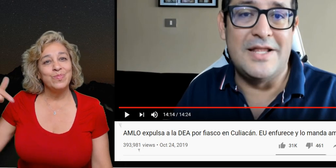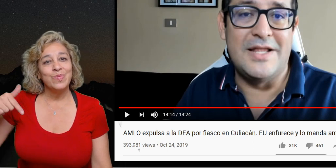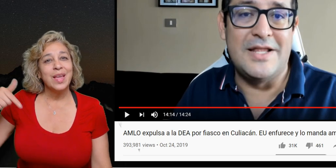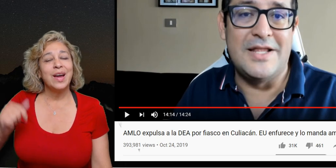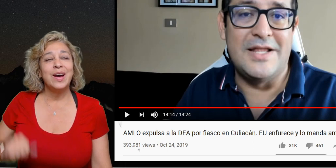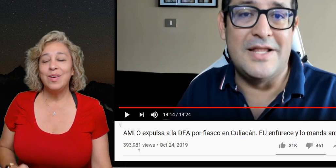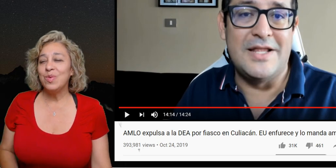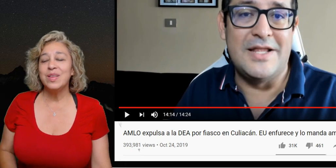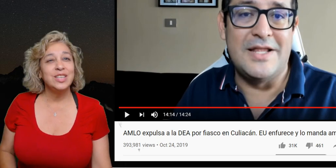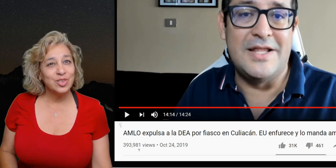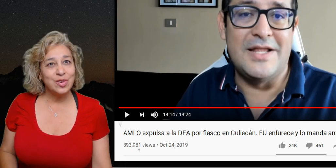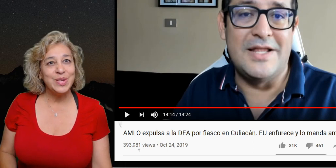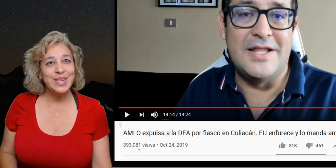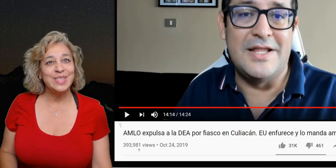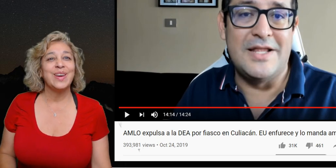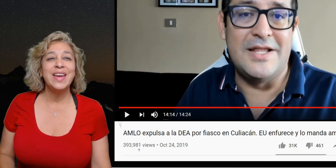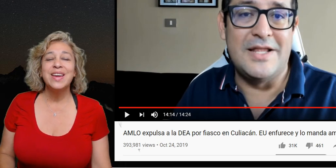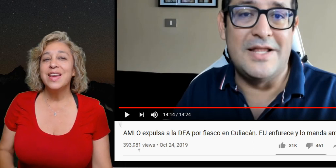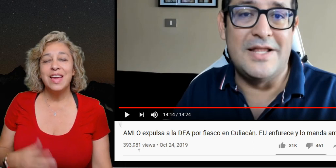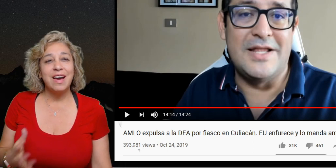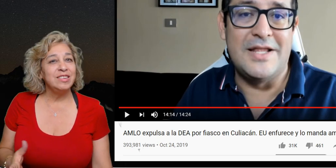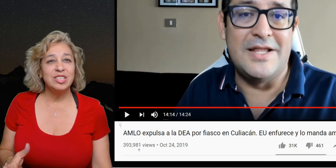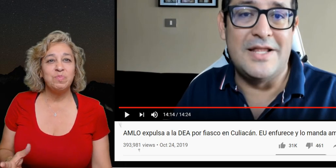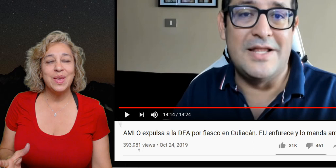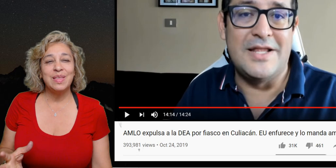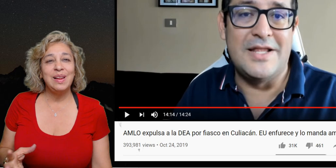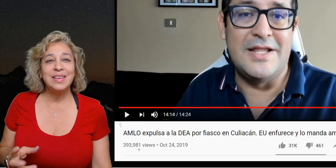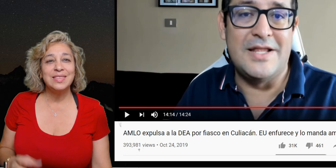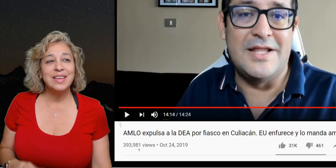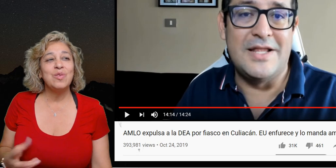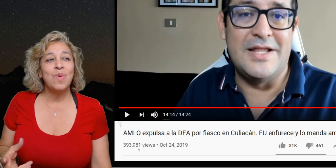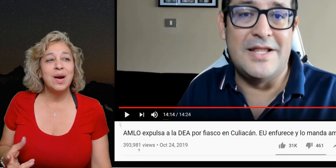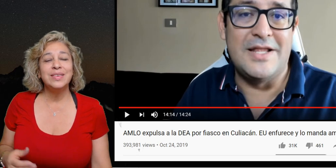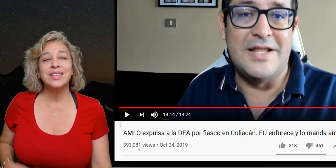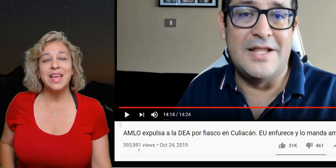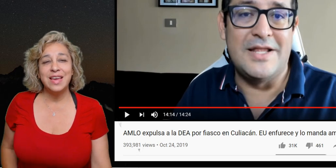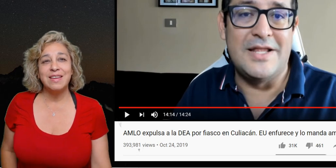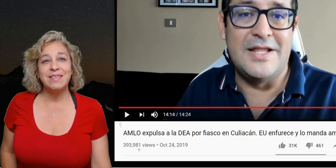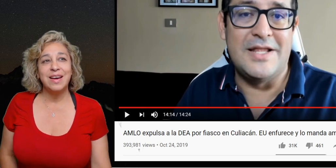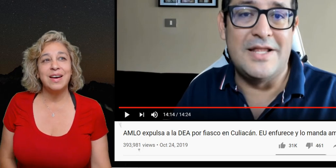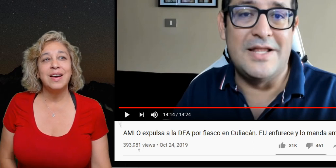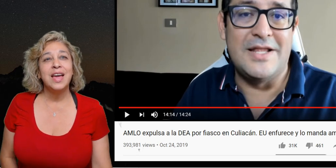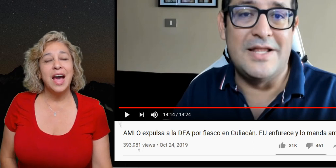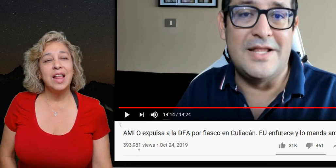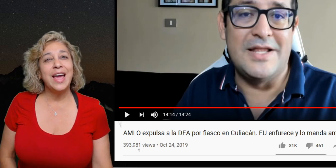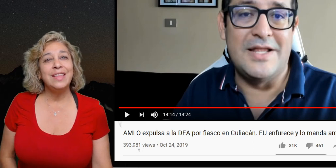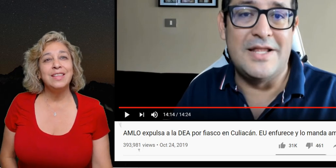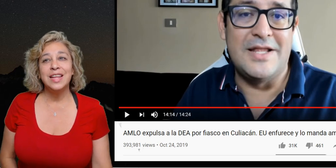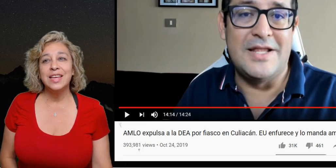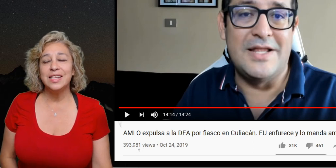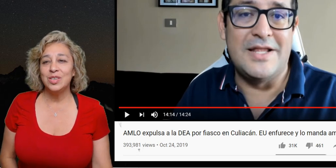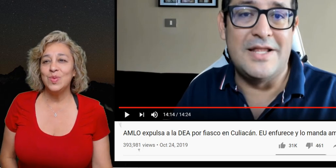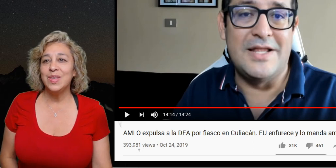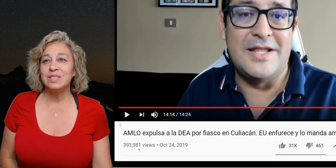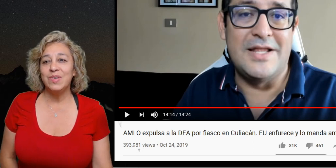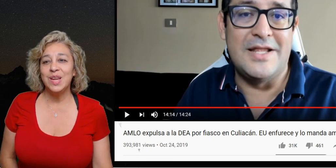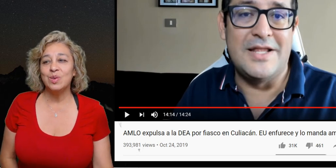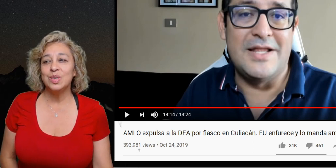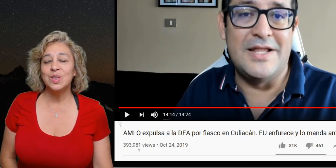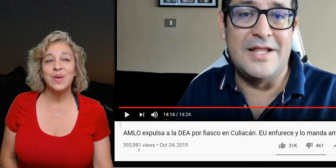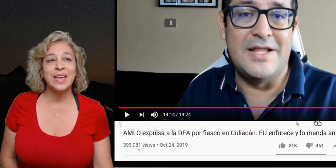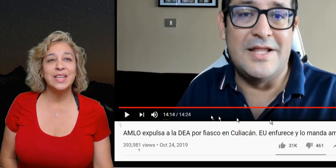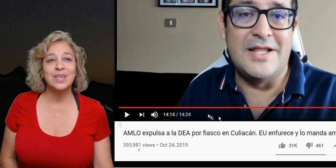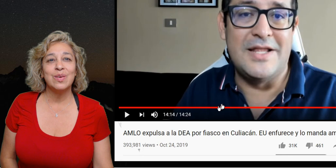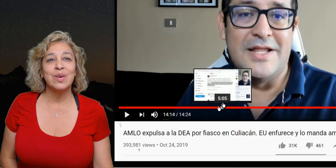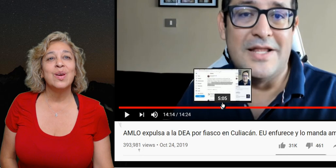bottom where the description is, okay? Just pick the links that you want, and I'll add the link to this video